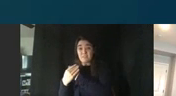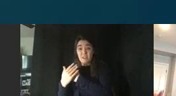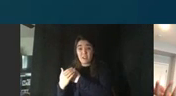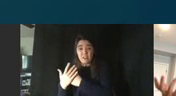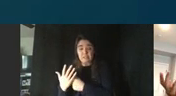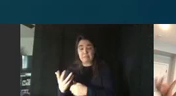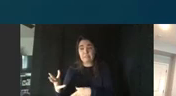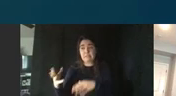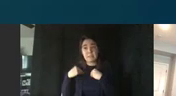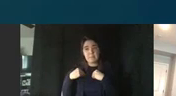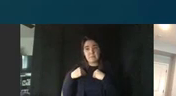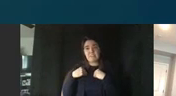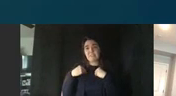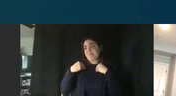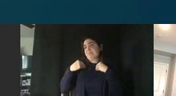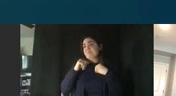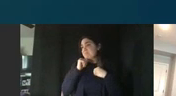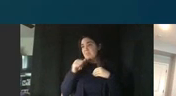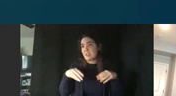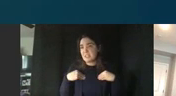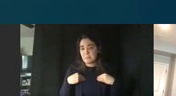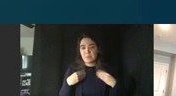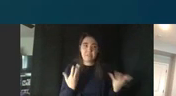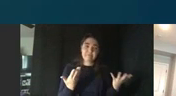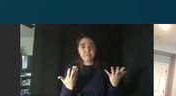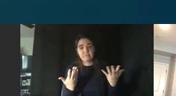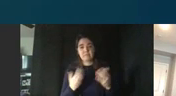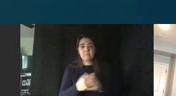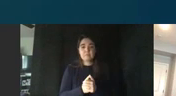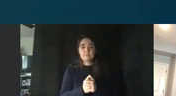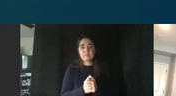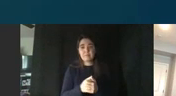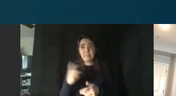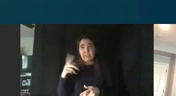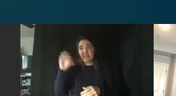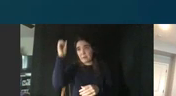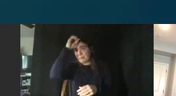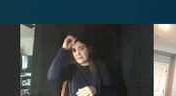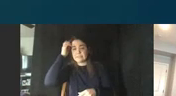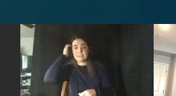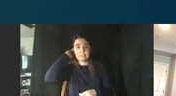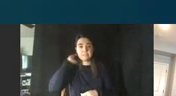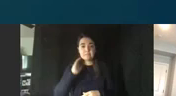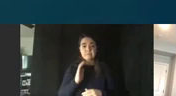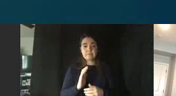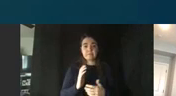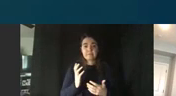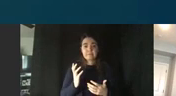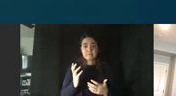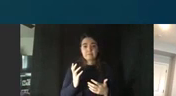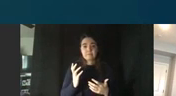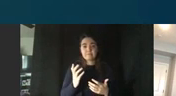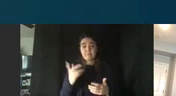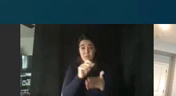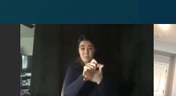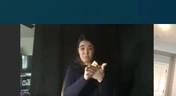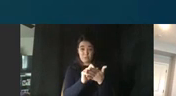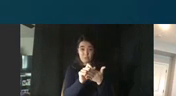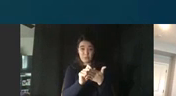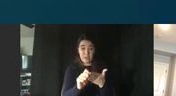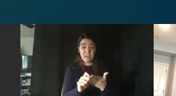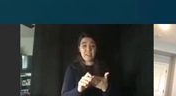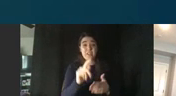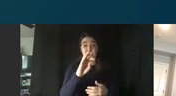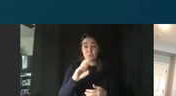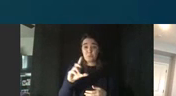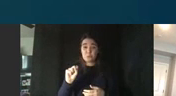minds. Again, go back to what's feeling right. And the writing tools, I again suggest Scrivener